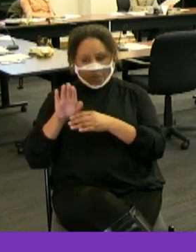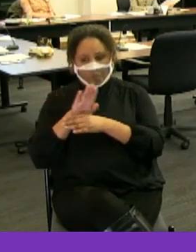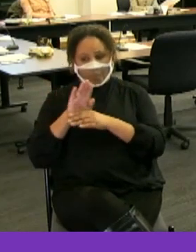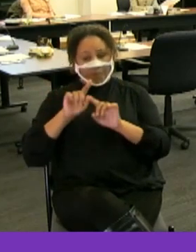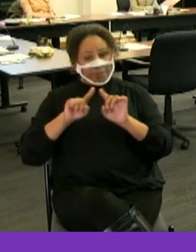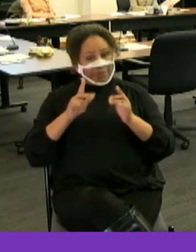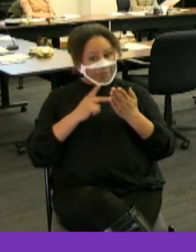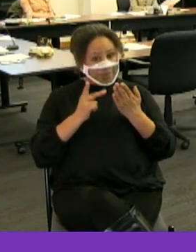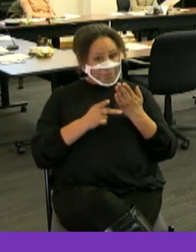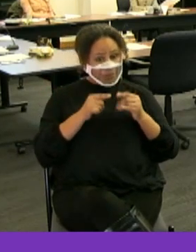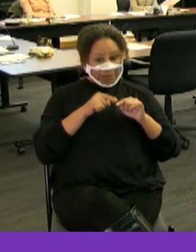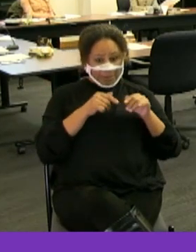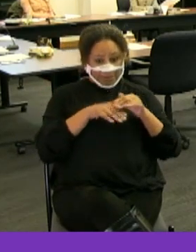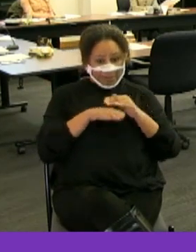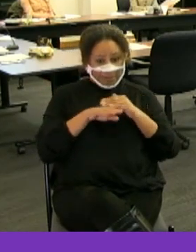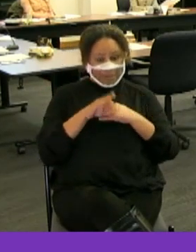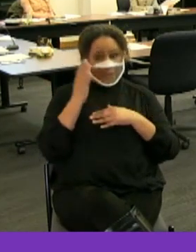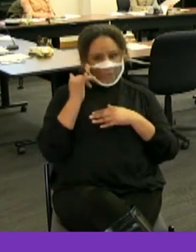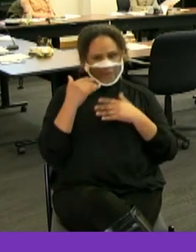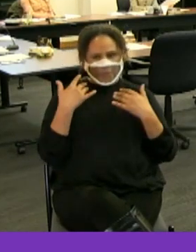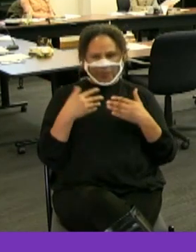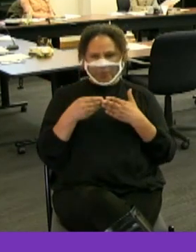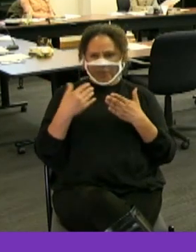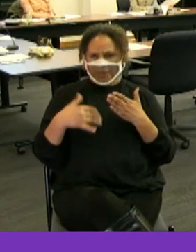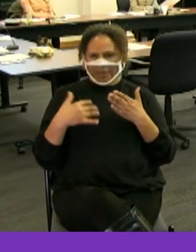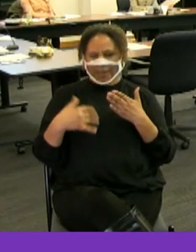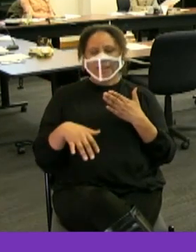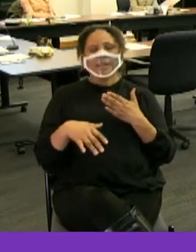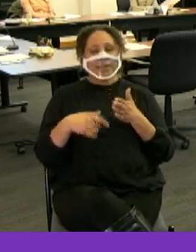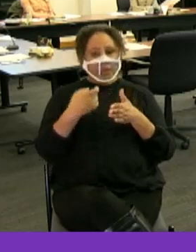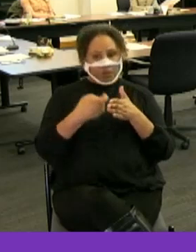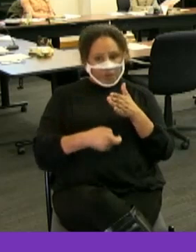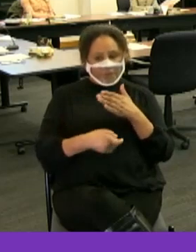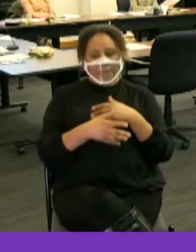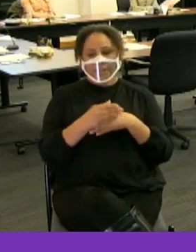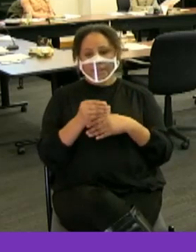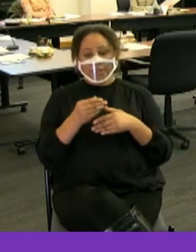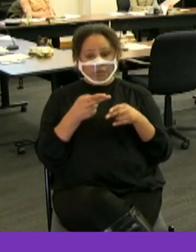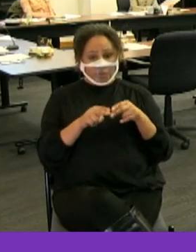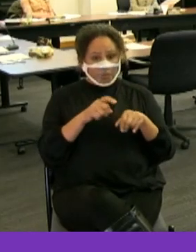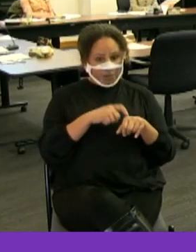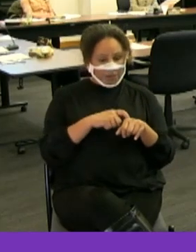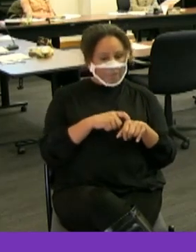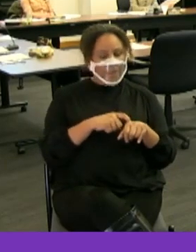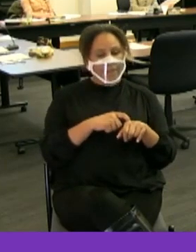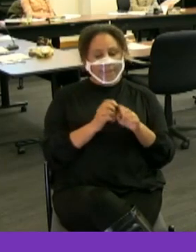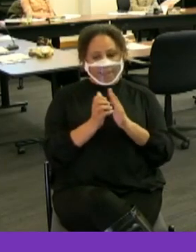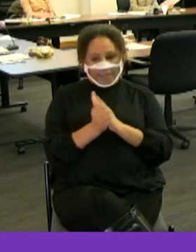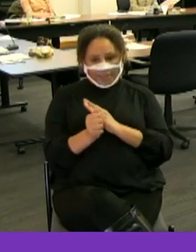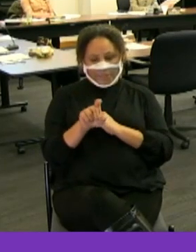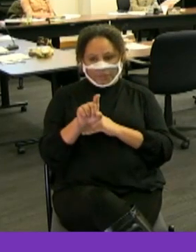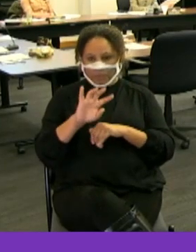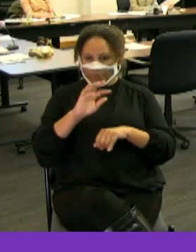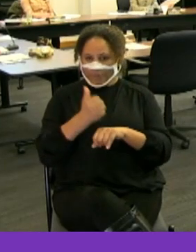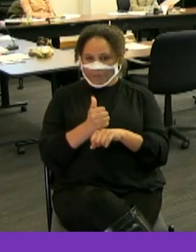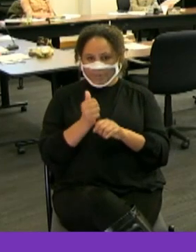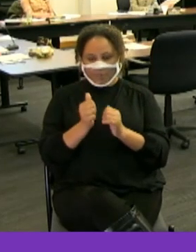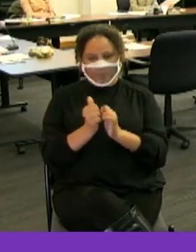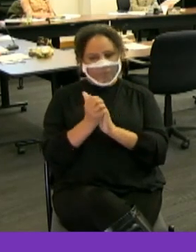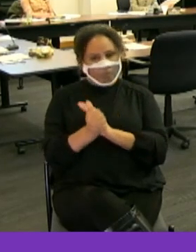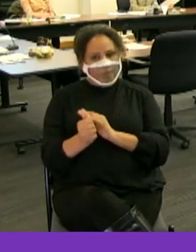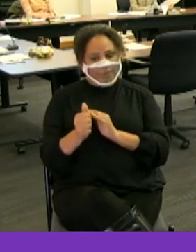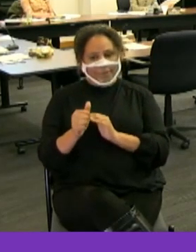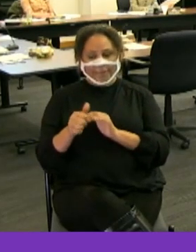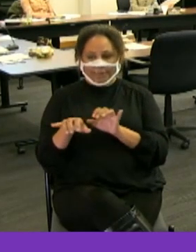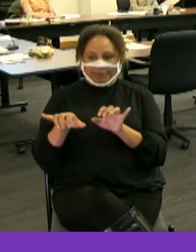be accessed because of cost. The Pell Grant eligibility for short-term programs should be established with quality